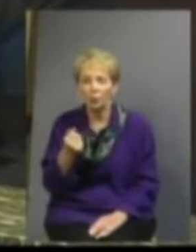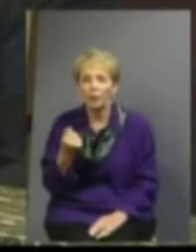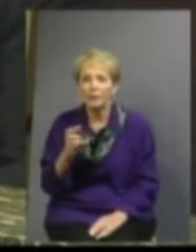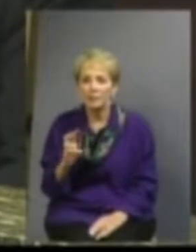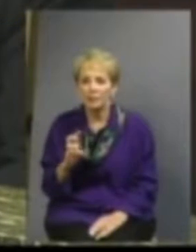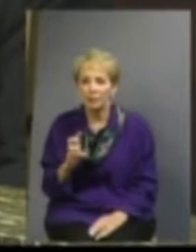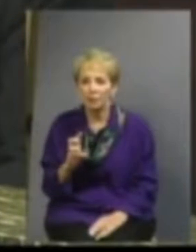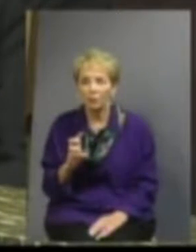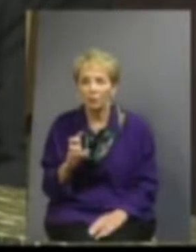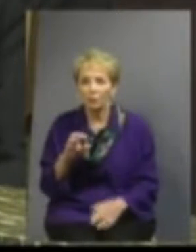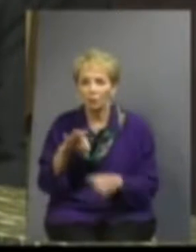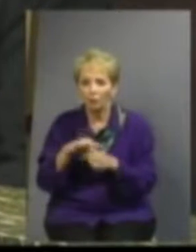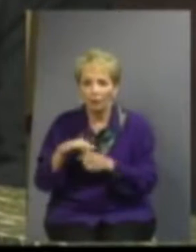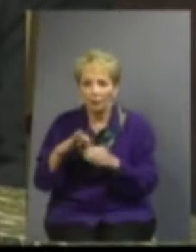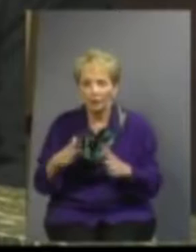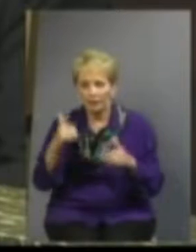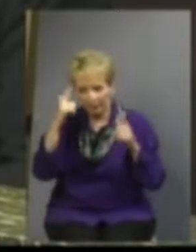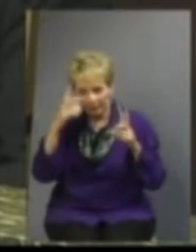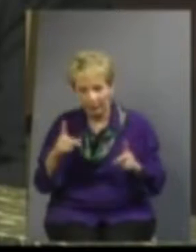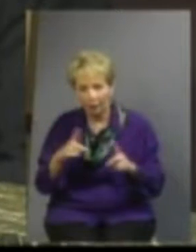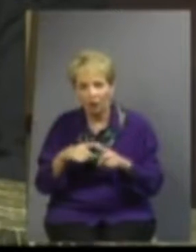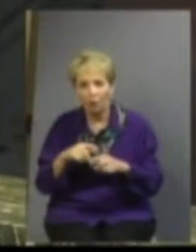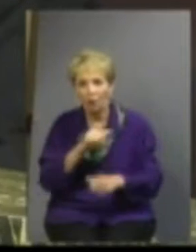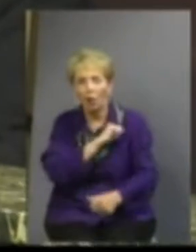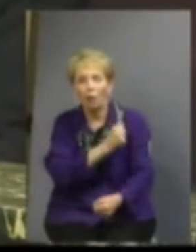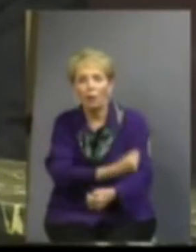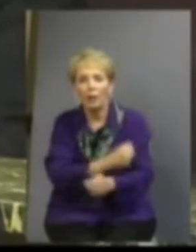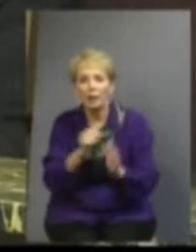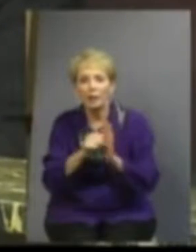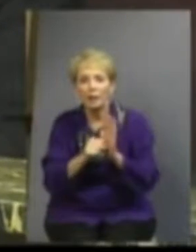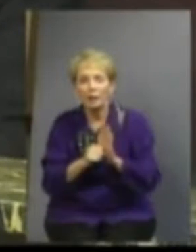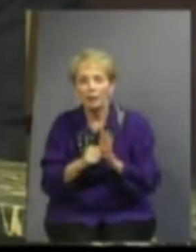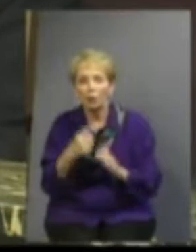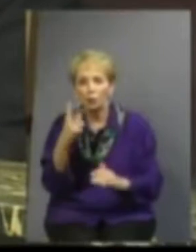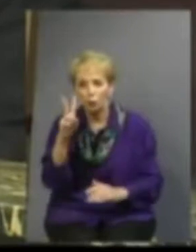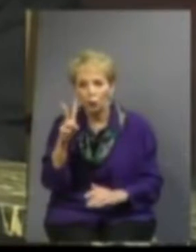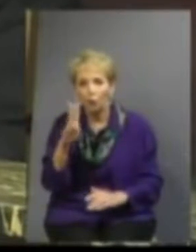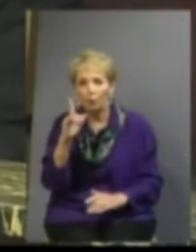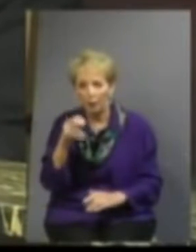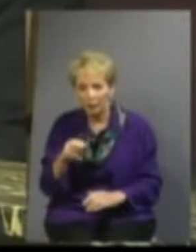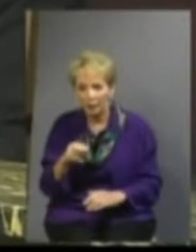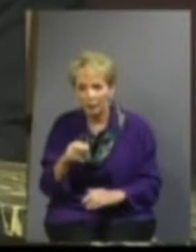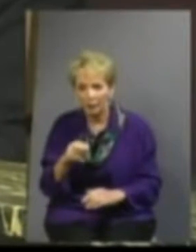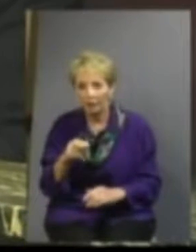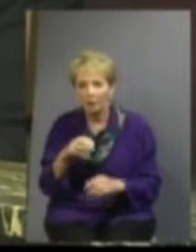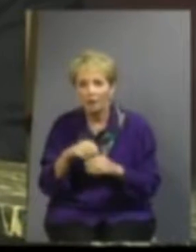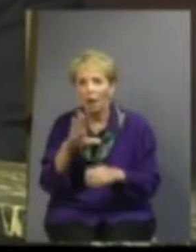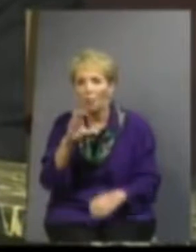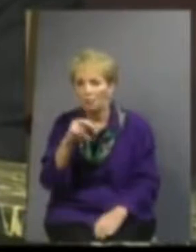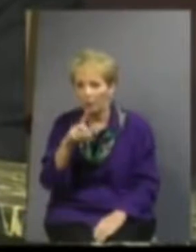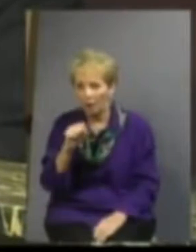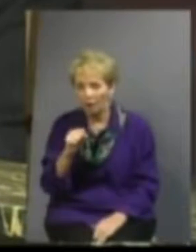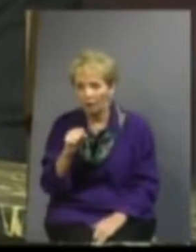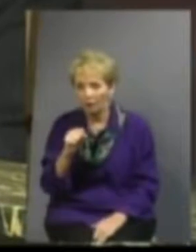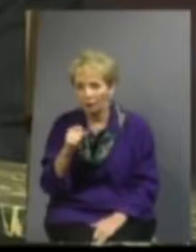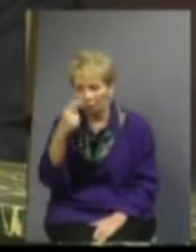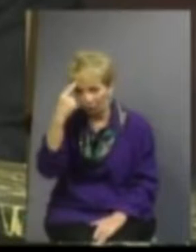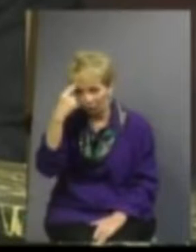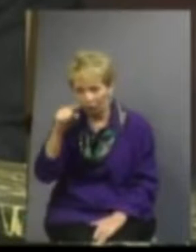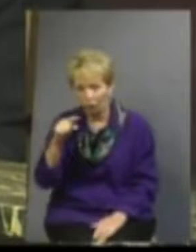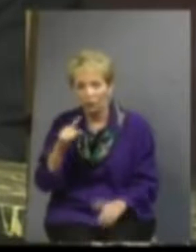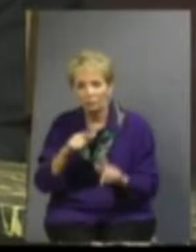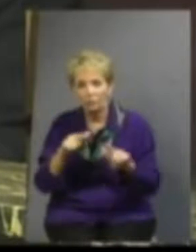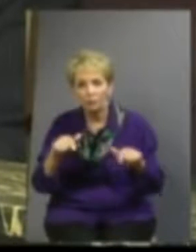2016, at which voters will decide whether to authorize a state to issue $2 billion in bonds for a variety